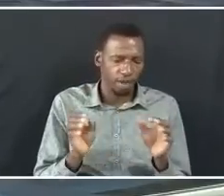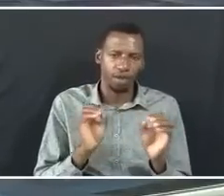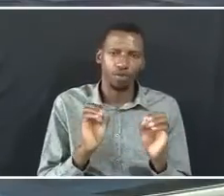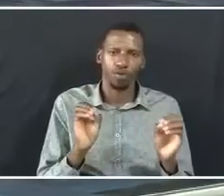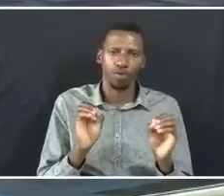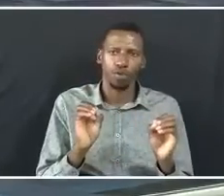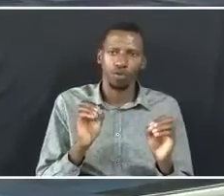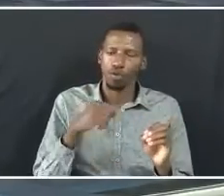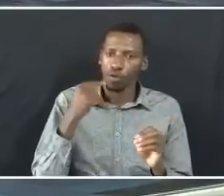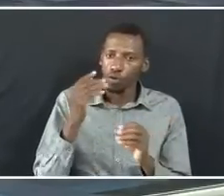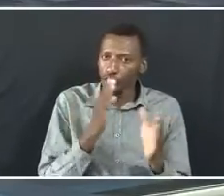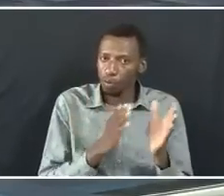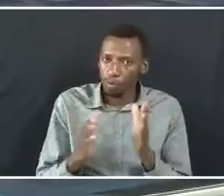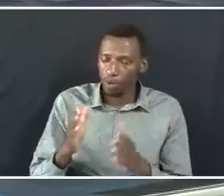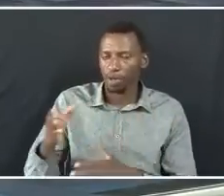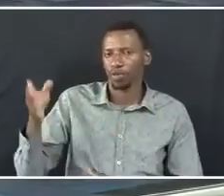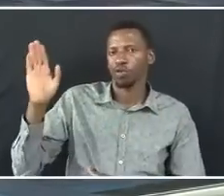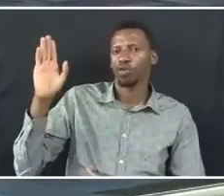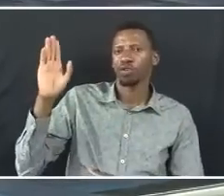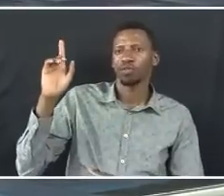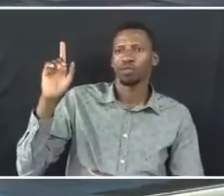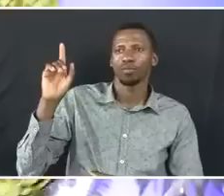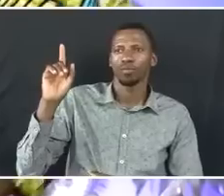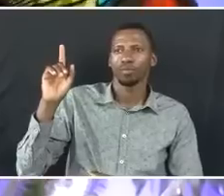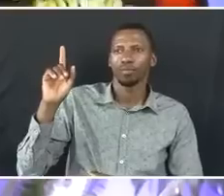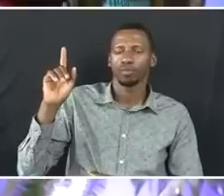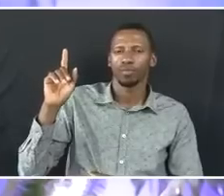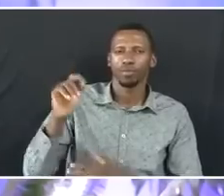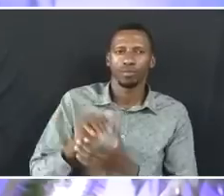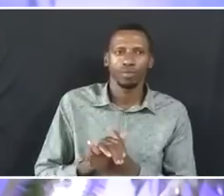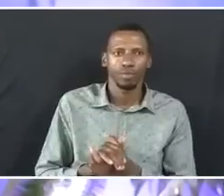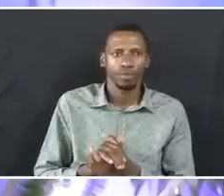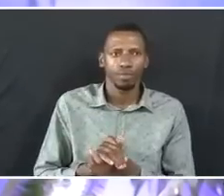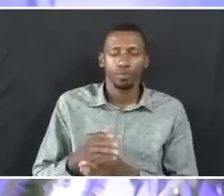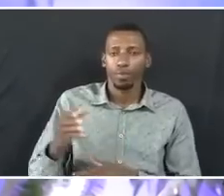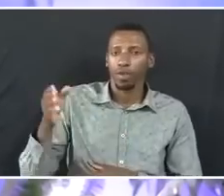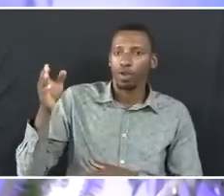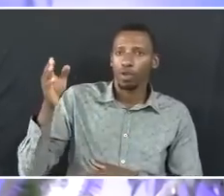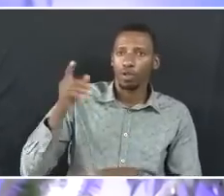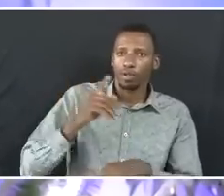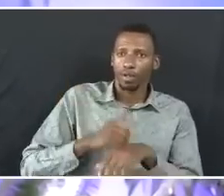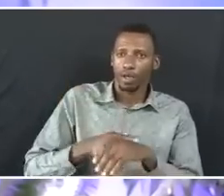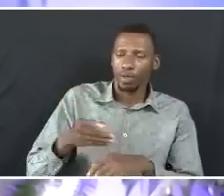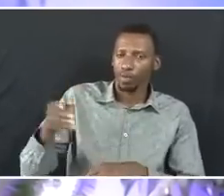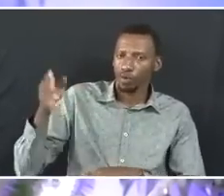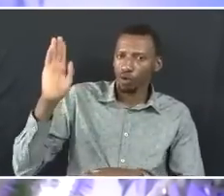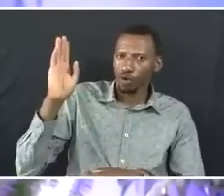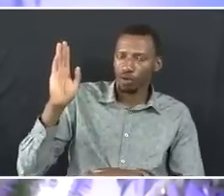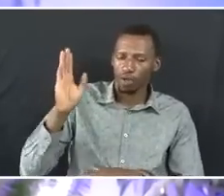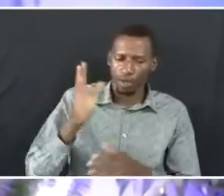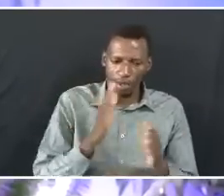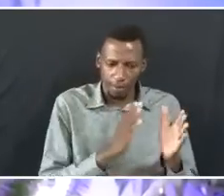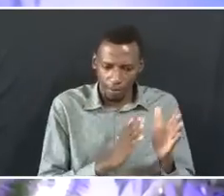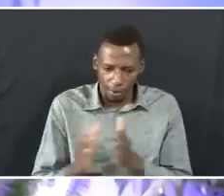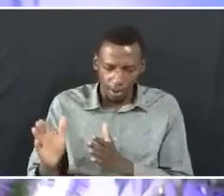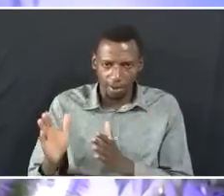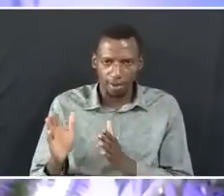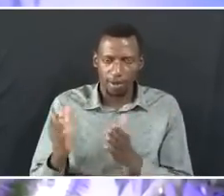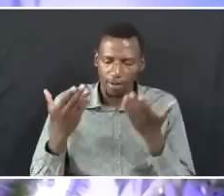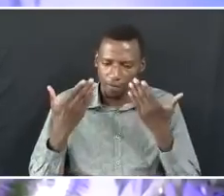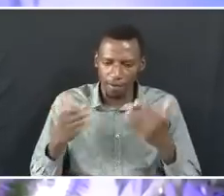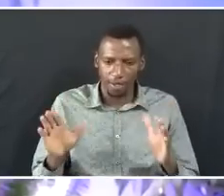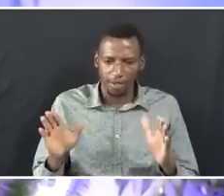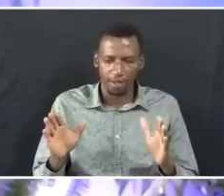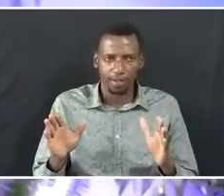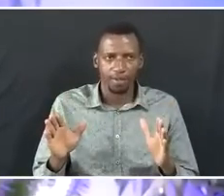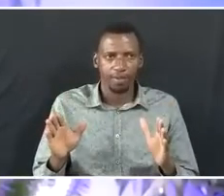set by who? By God. When God sets the standard here, no one